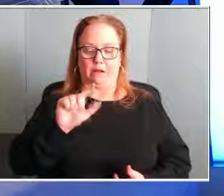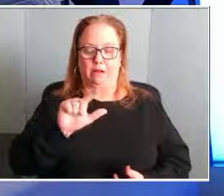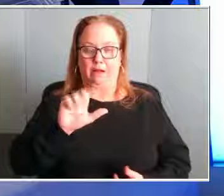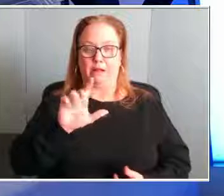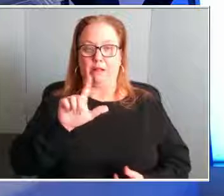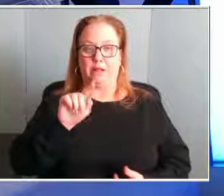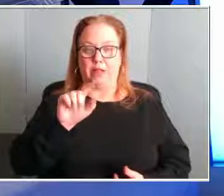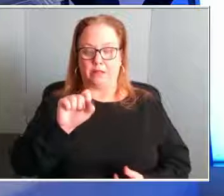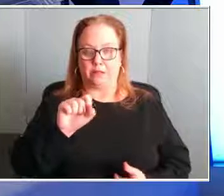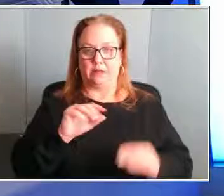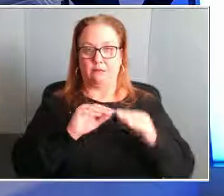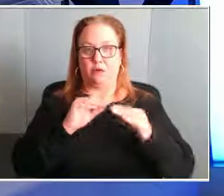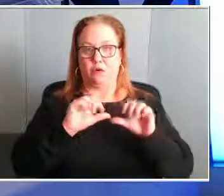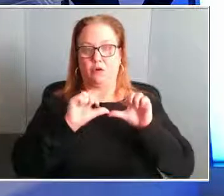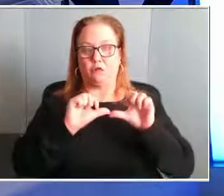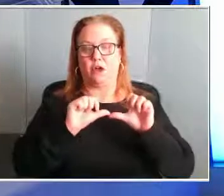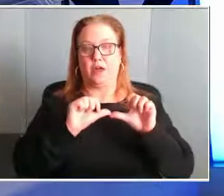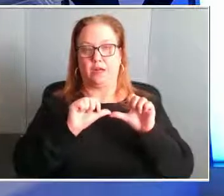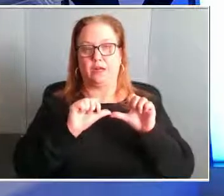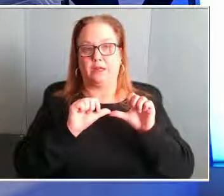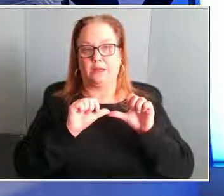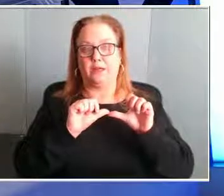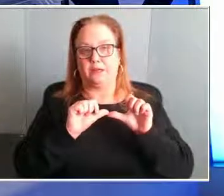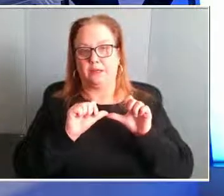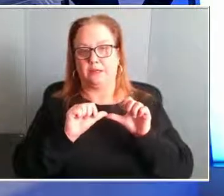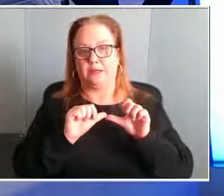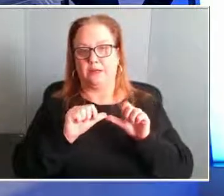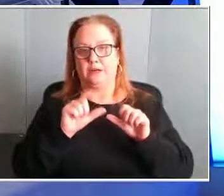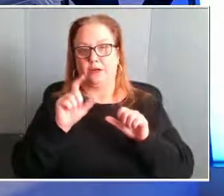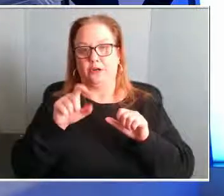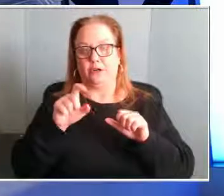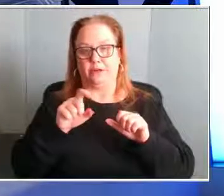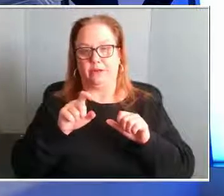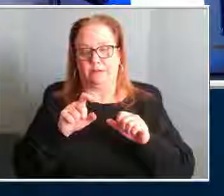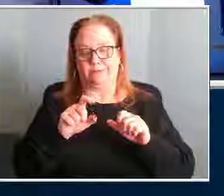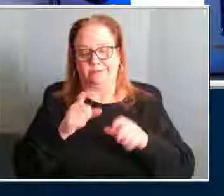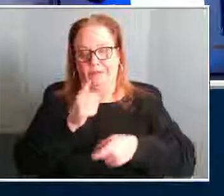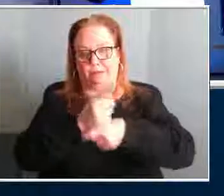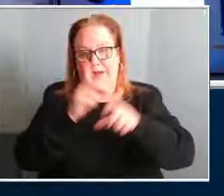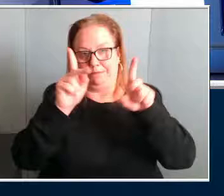More chronic ones, you got to go to the hands of the right people to do that.